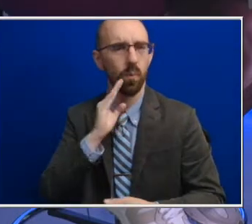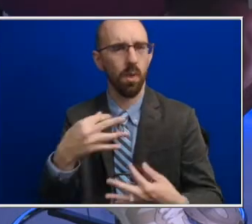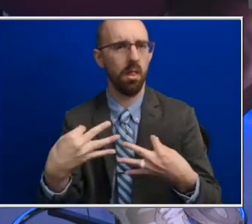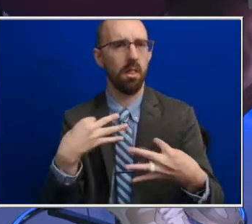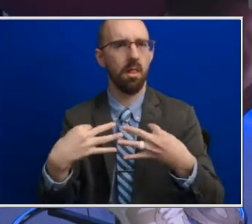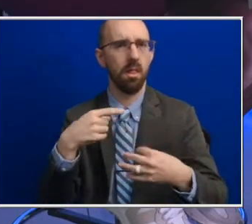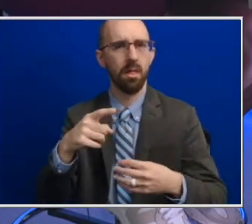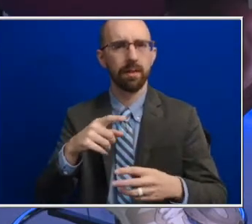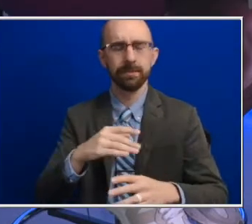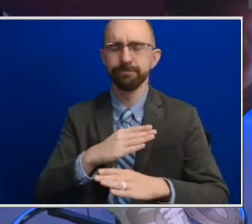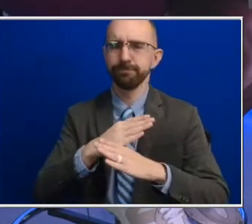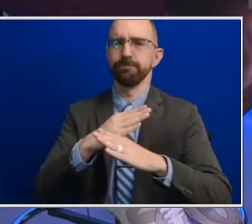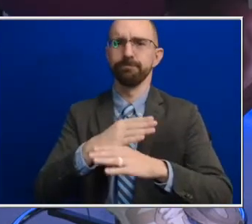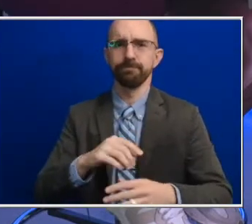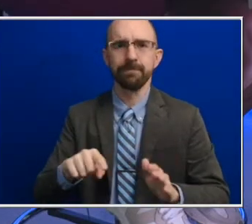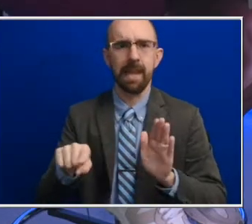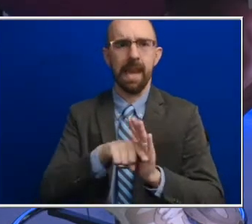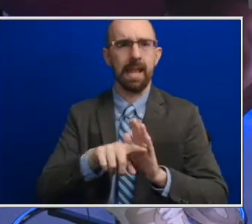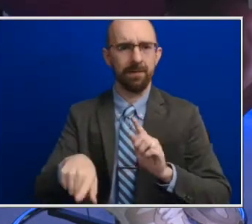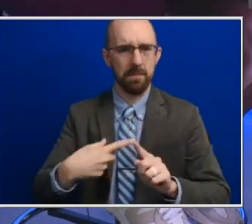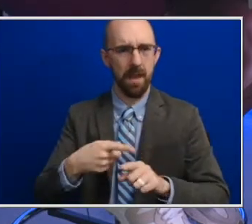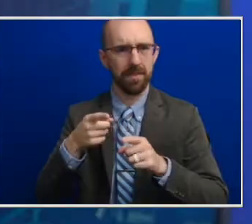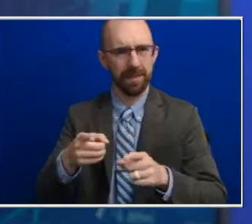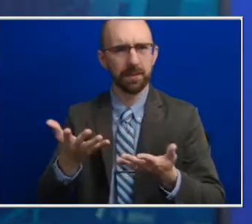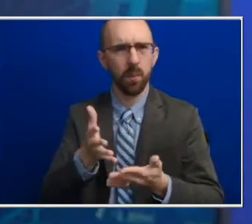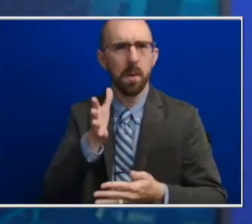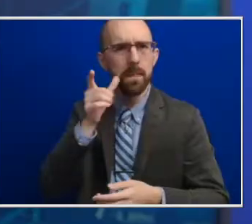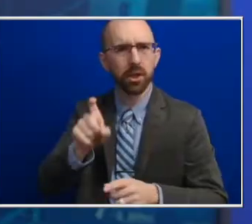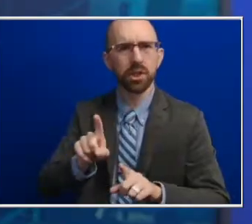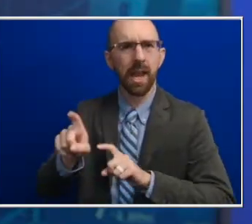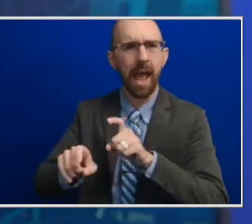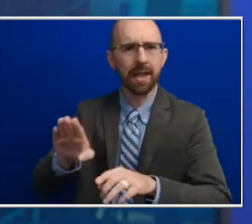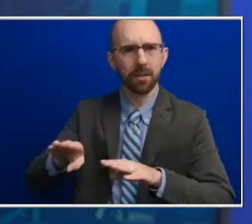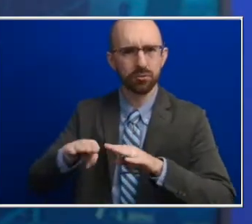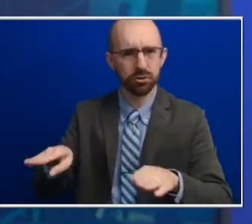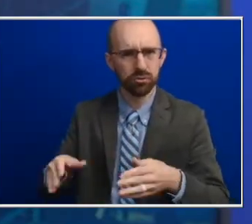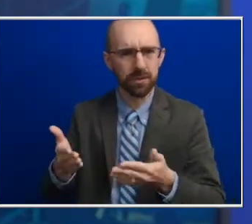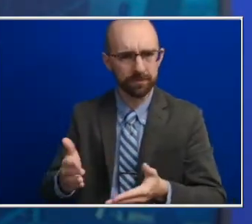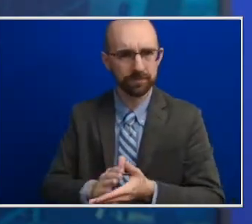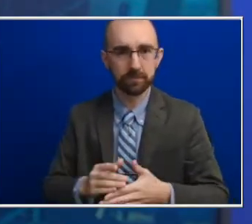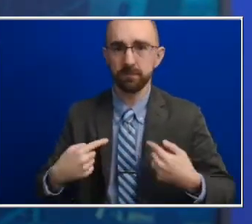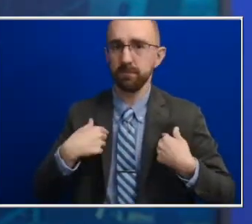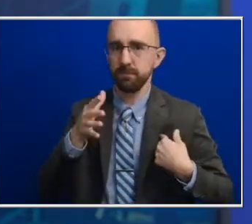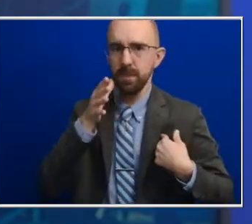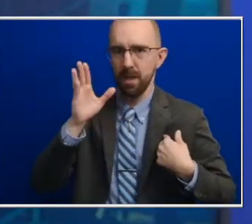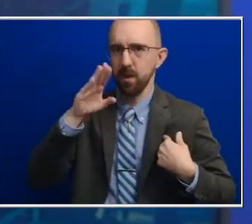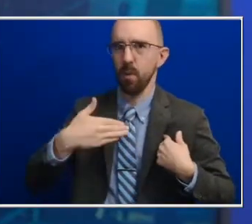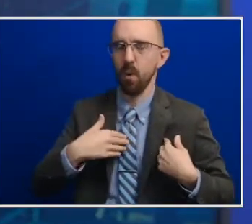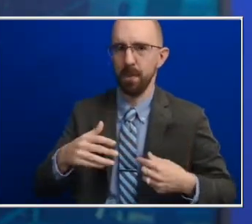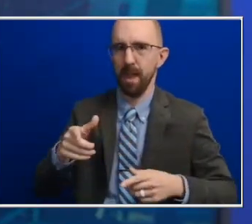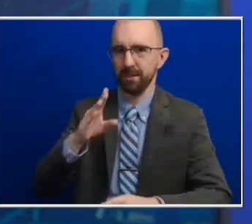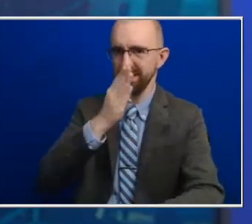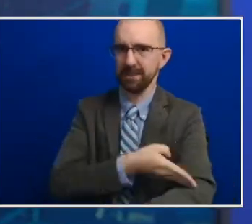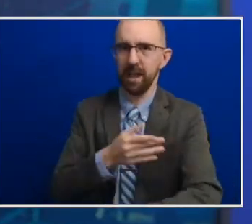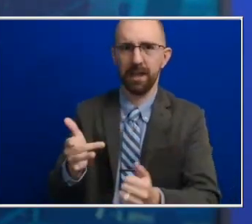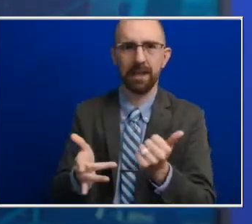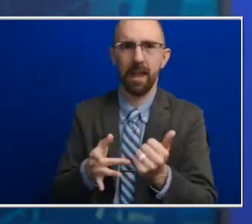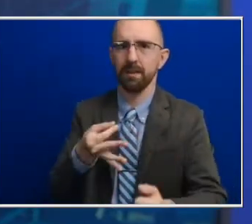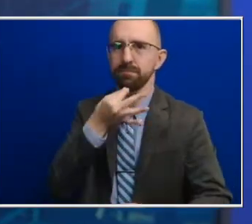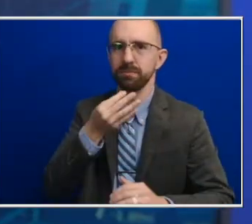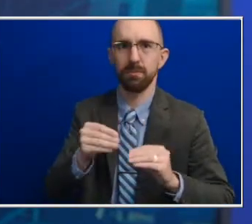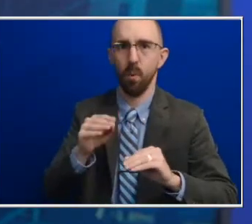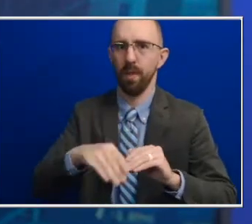questions that parents need to be asking their kids. Now, as a parent, I know my son is much more tech literate than I am. You might be in the same